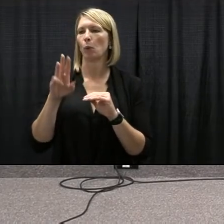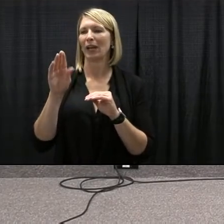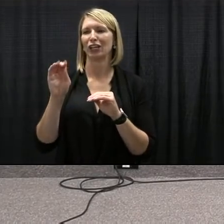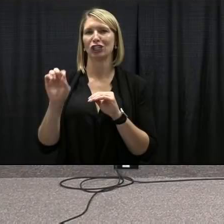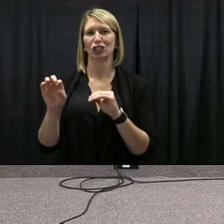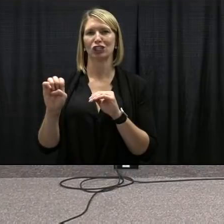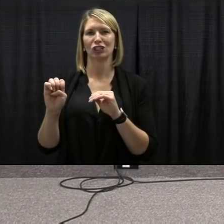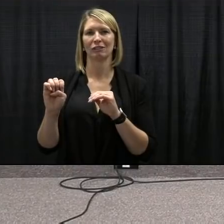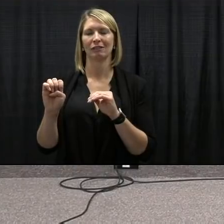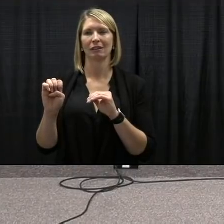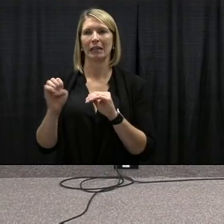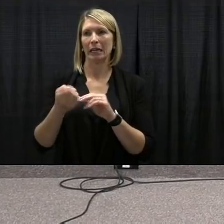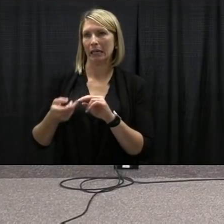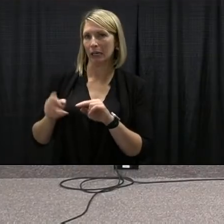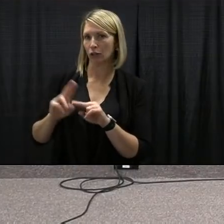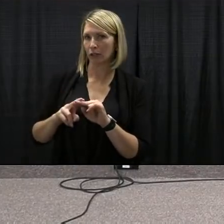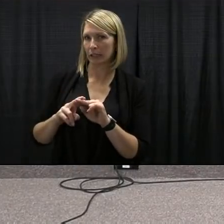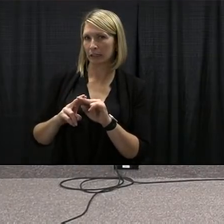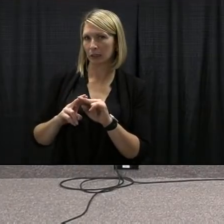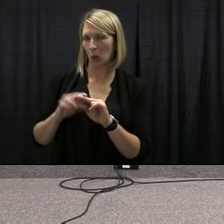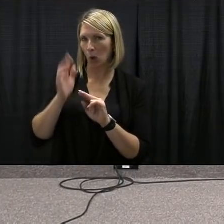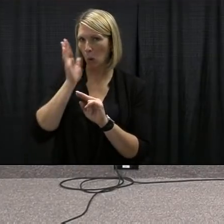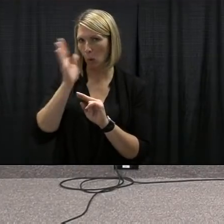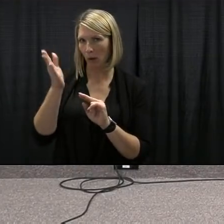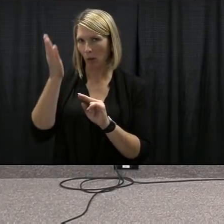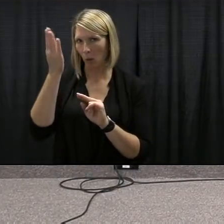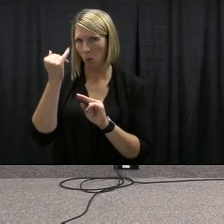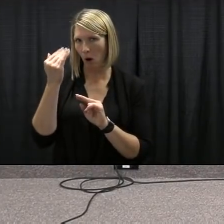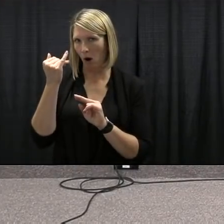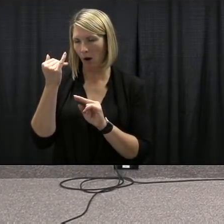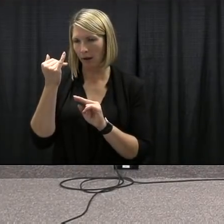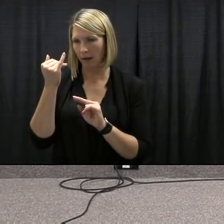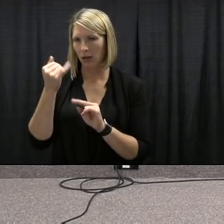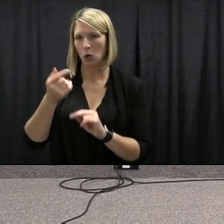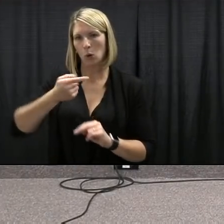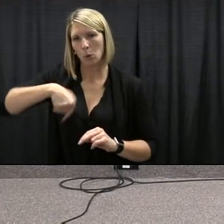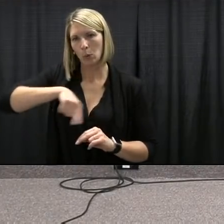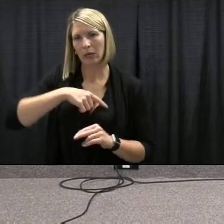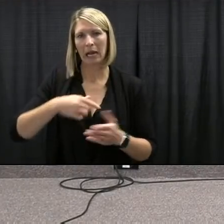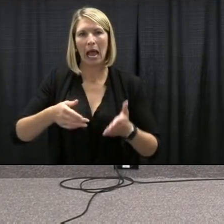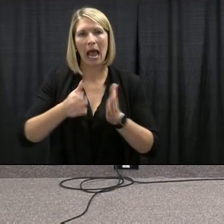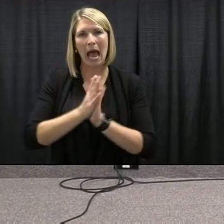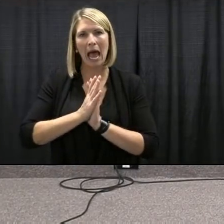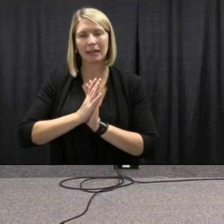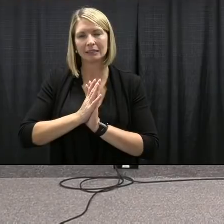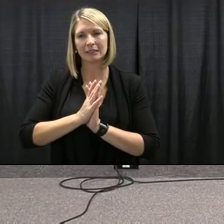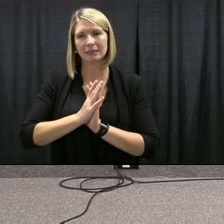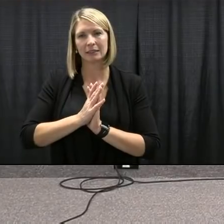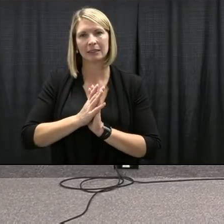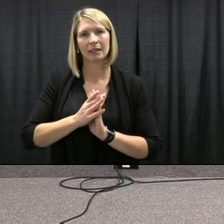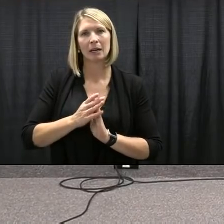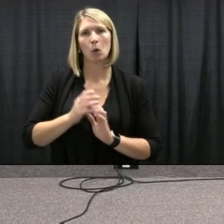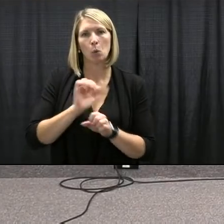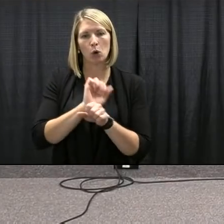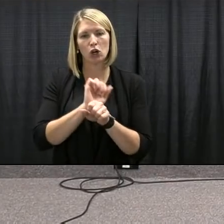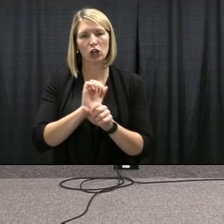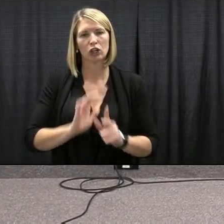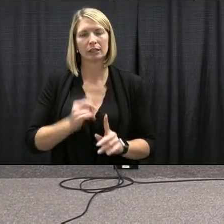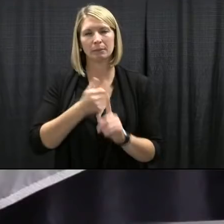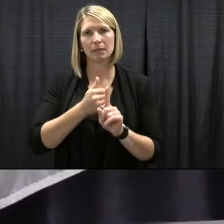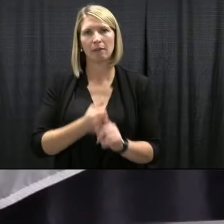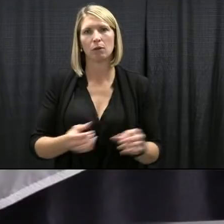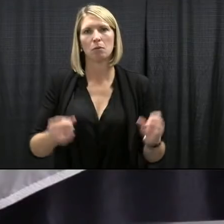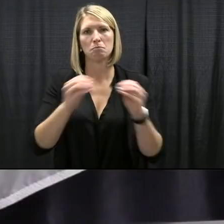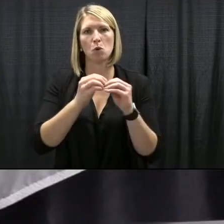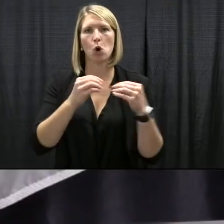higher, given that we will be asking these low-wage workers to take on this kind of work.